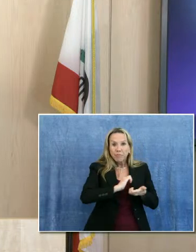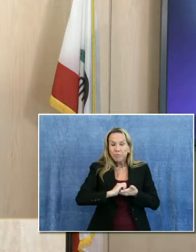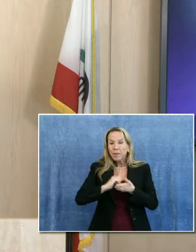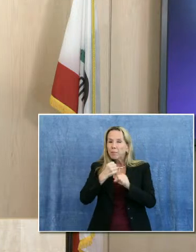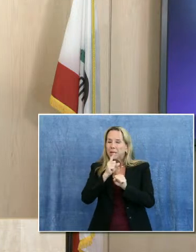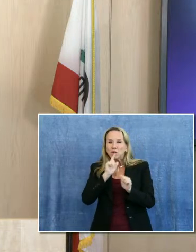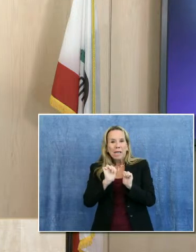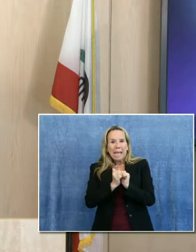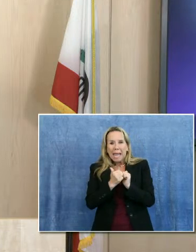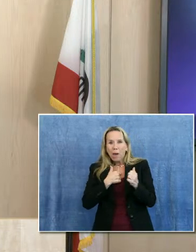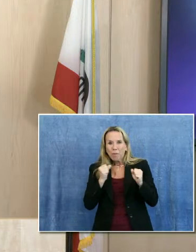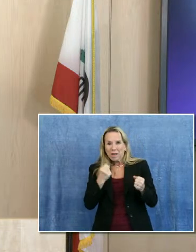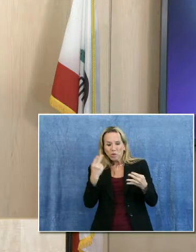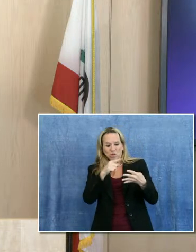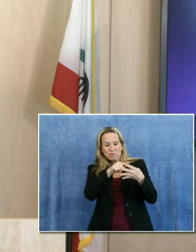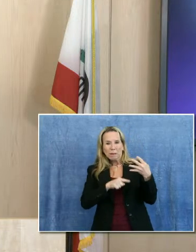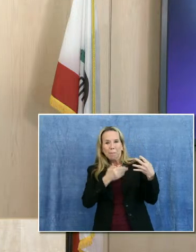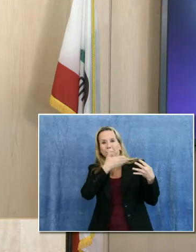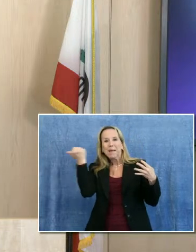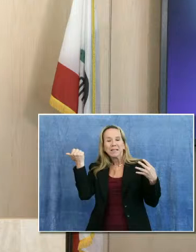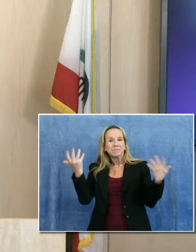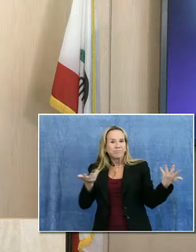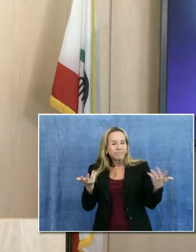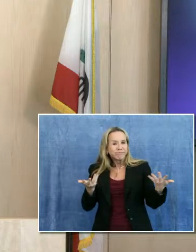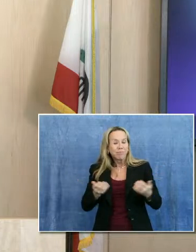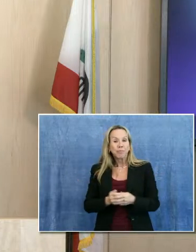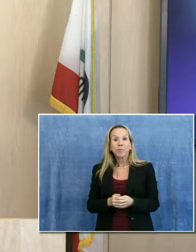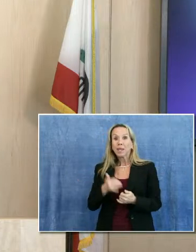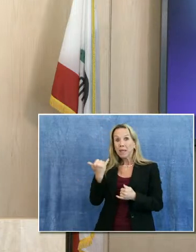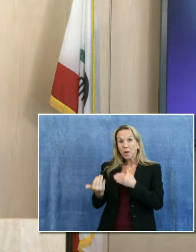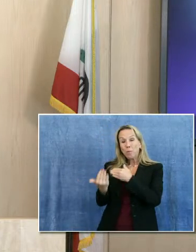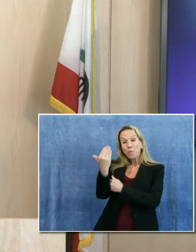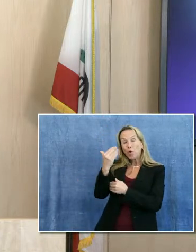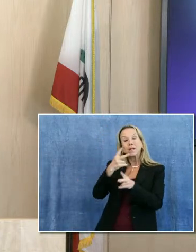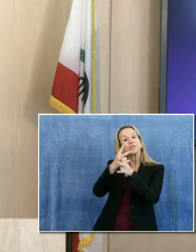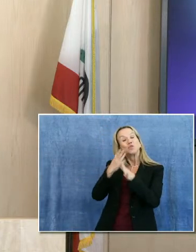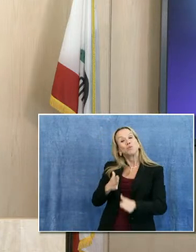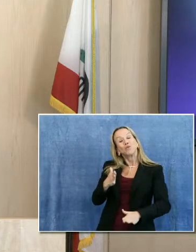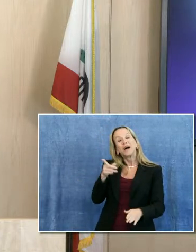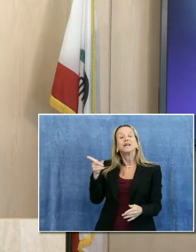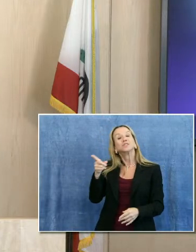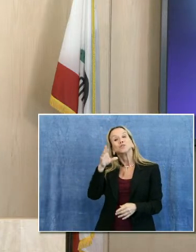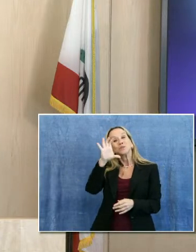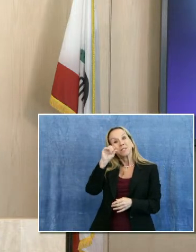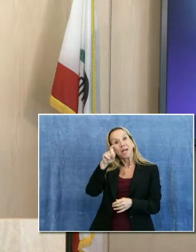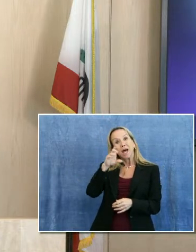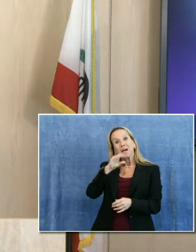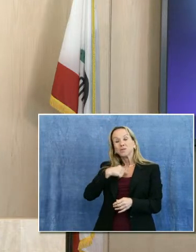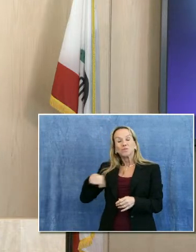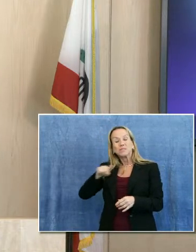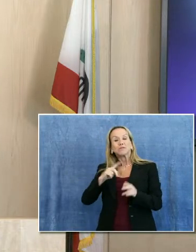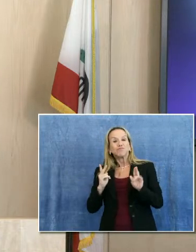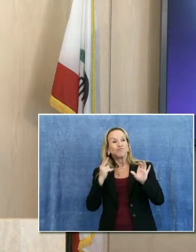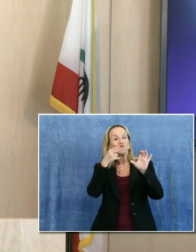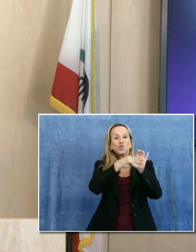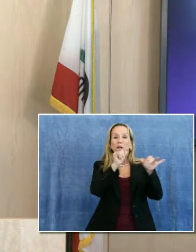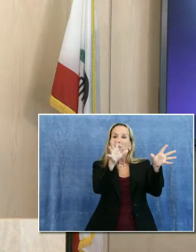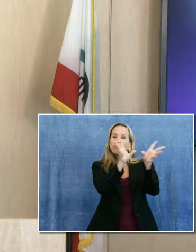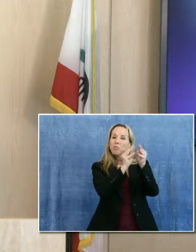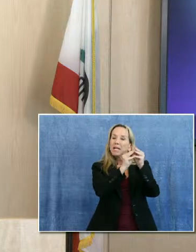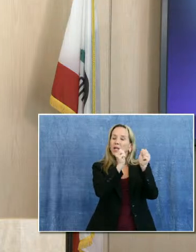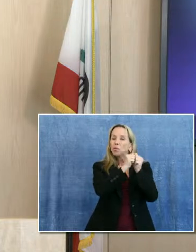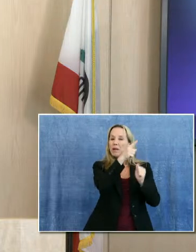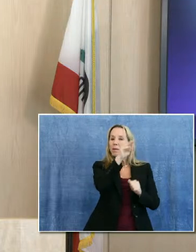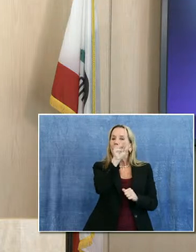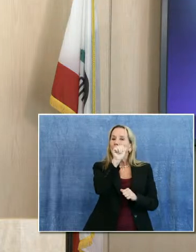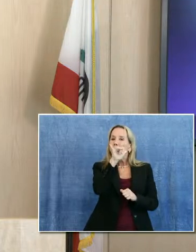appropriate utilization of those tools. This morning, Supervisor Cox and I joined Mayor Faulkner and the San Diego Police Department Police Chief